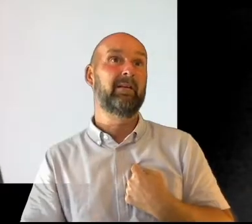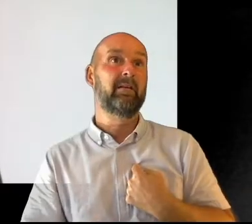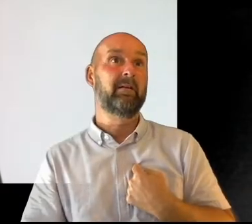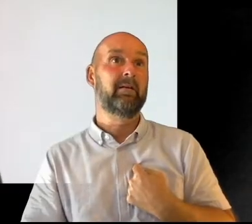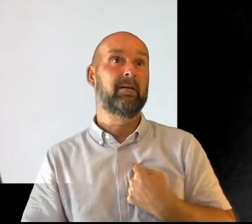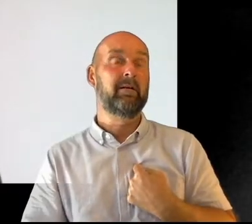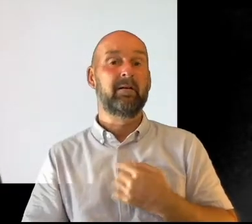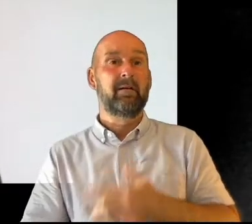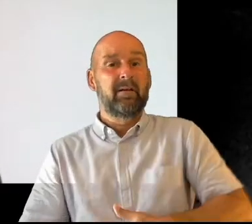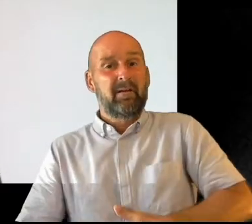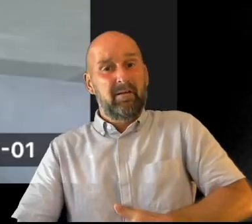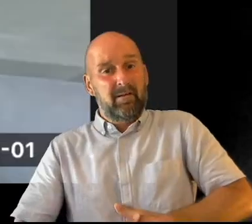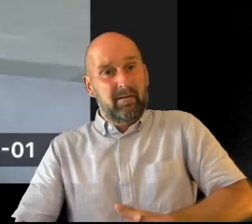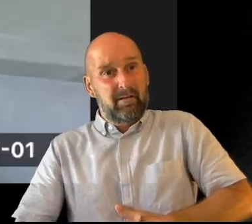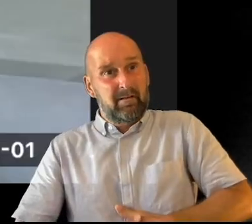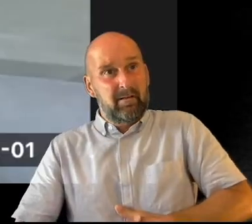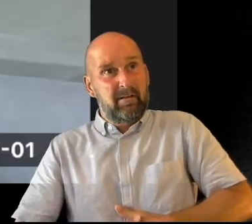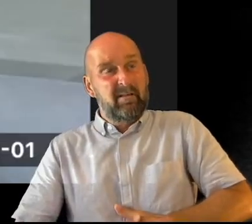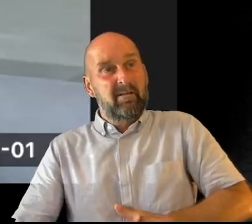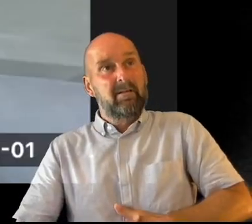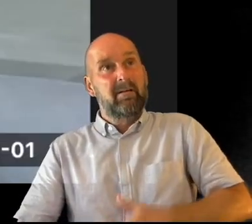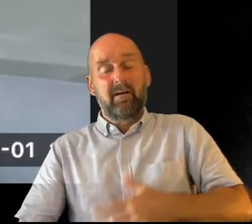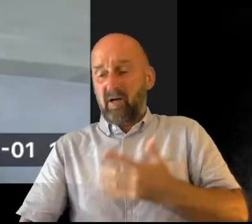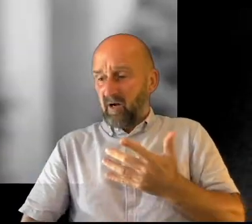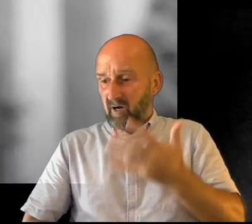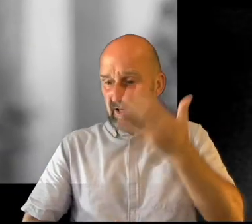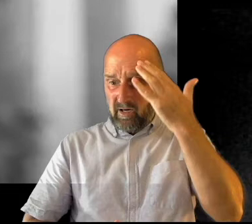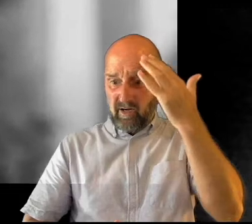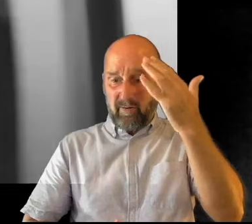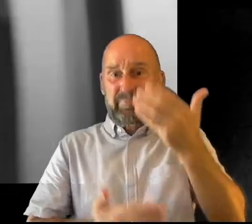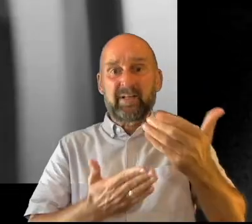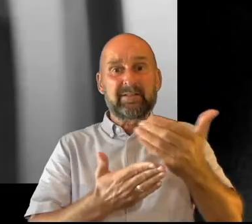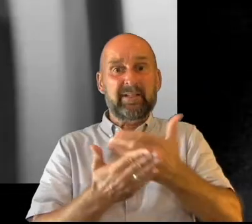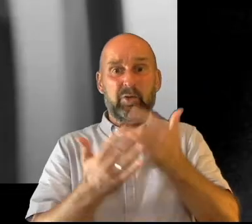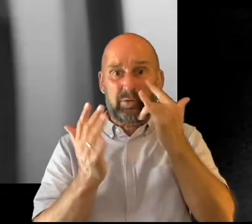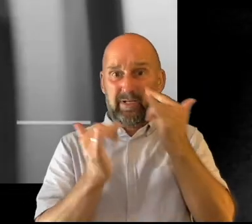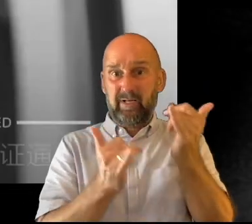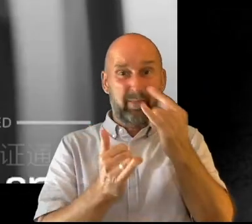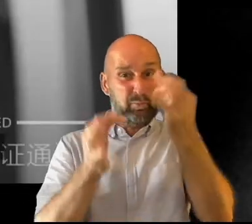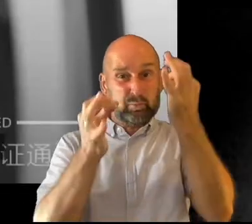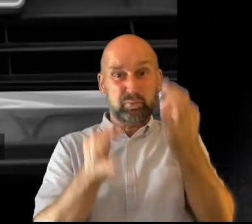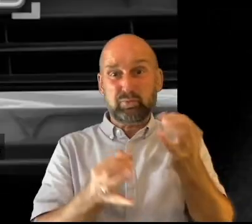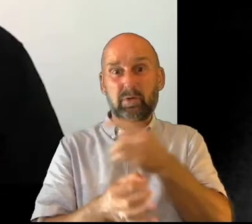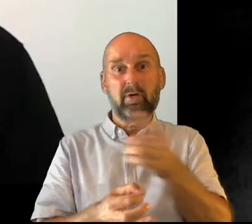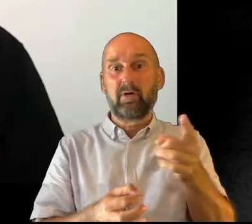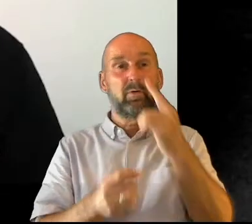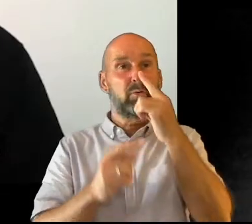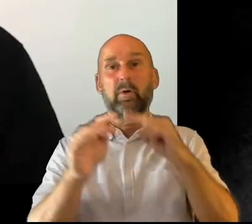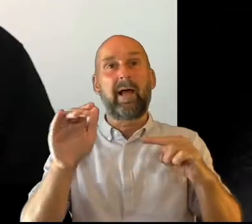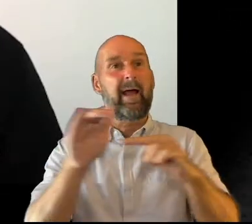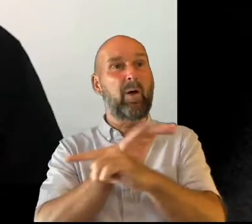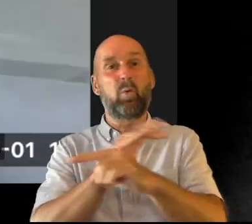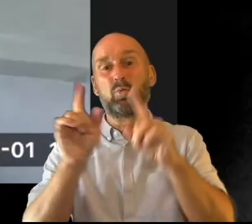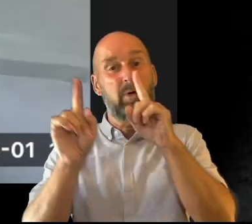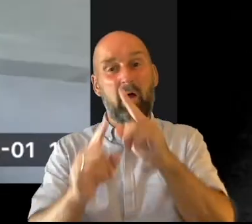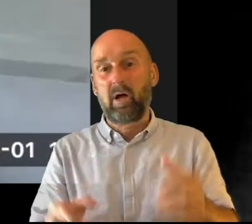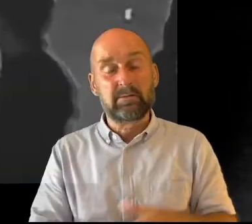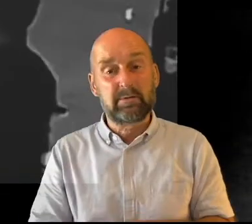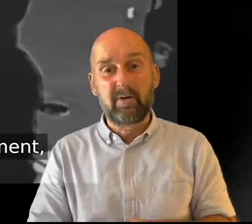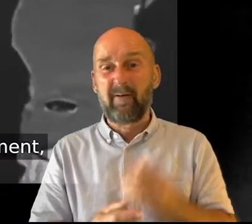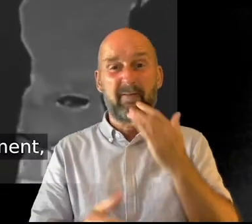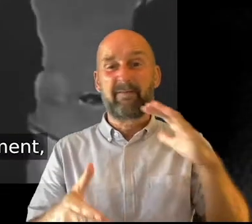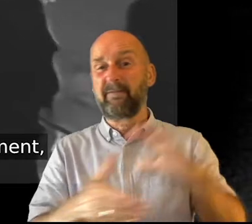Samrah holds her stomach. Shit, man. Security's eye, they're not messing about. There's no way you're going to get out of here.